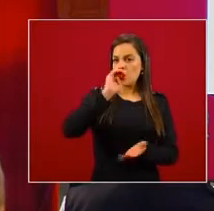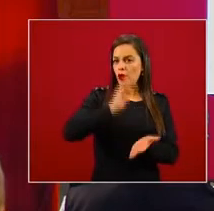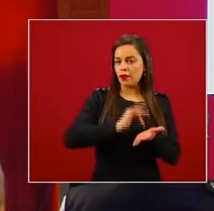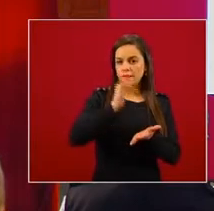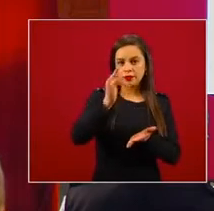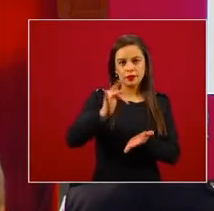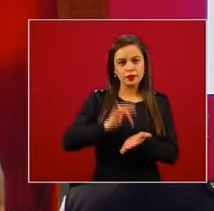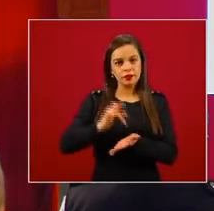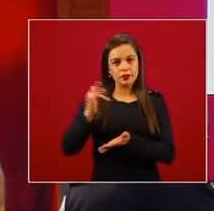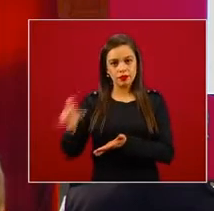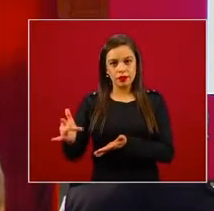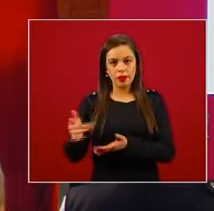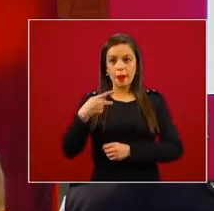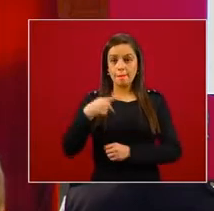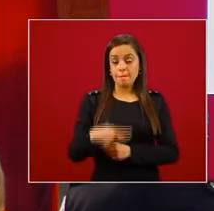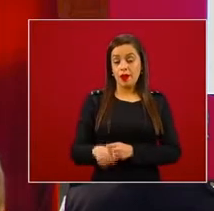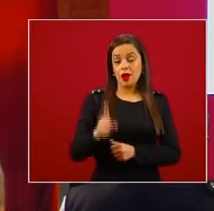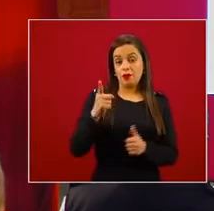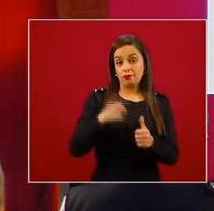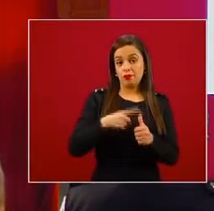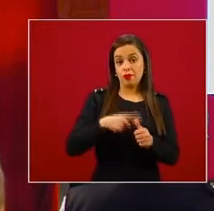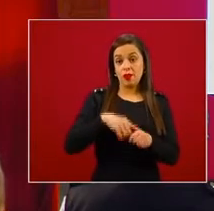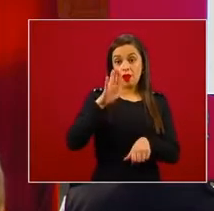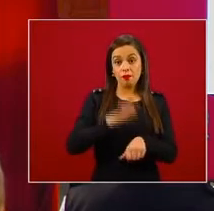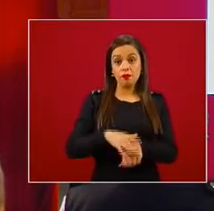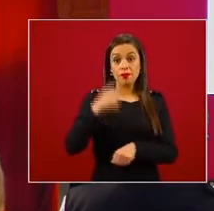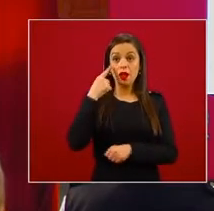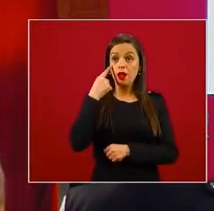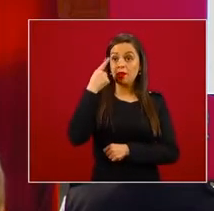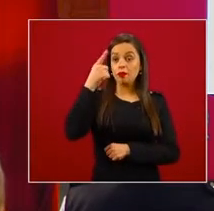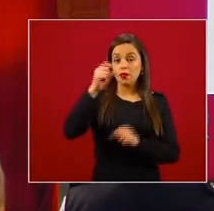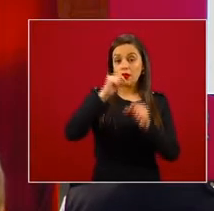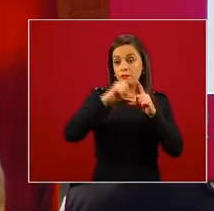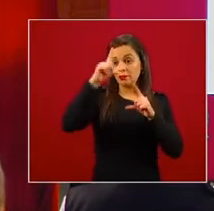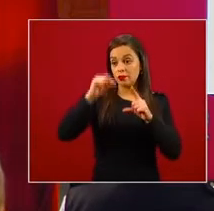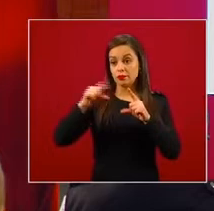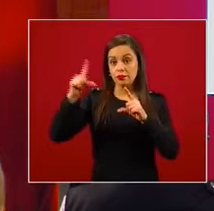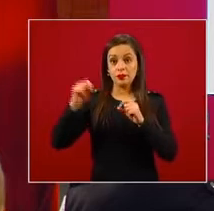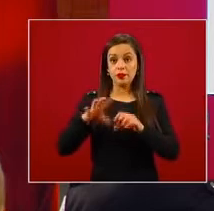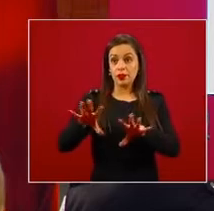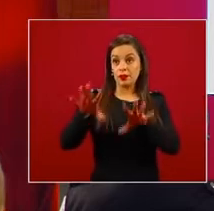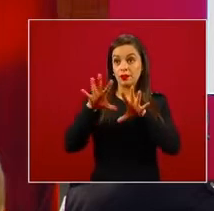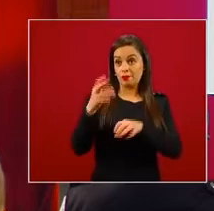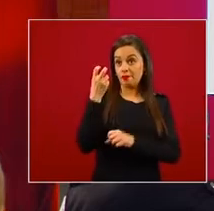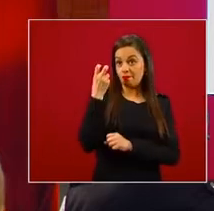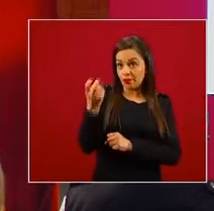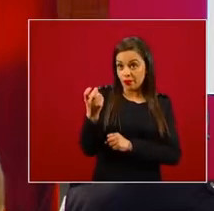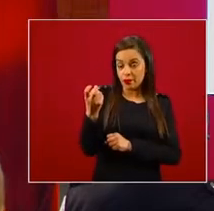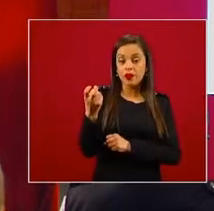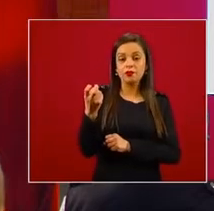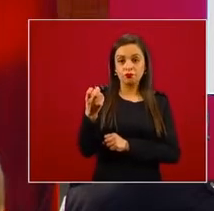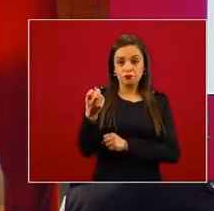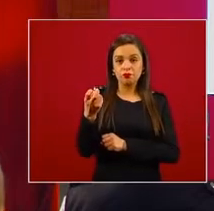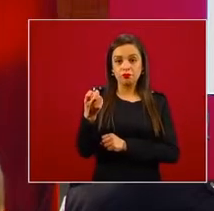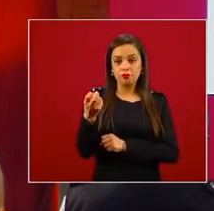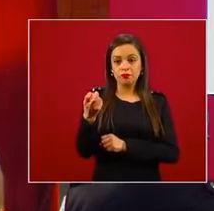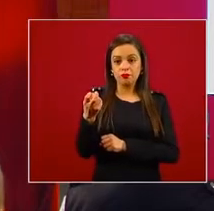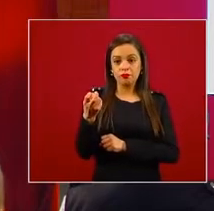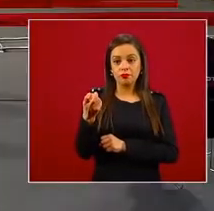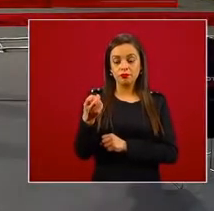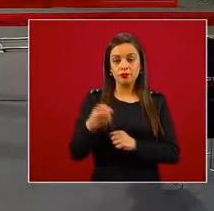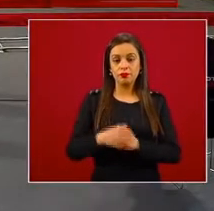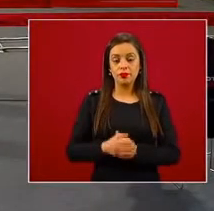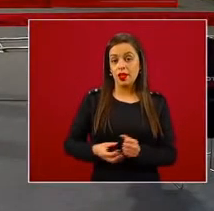sociedad thank you mexicana, and a big pero general thank you for quien all se the ve Mexicans, reflejado to all the en Mexican estos society, incrementos y que but no haya whoever sido is por alguna reflected in actividad those increases, esencial,